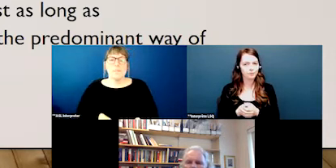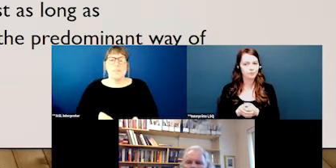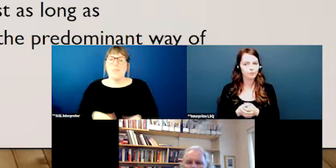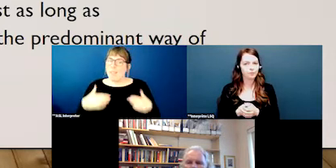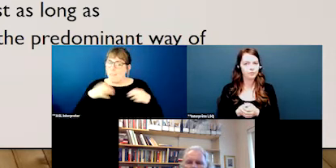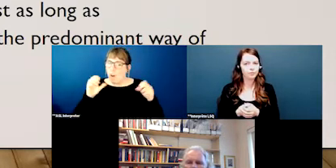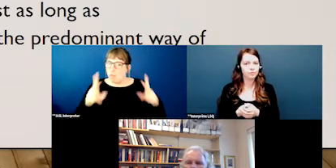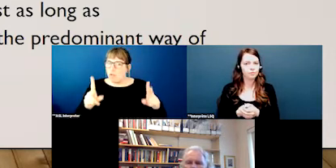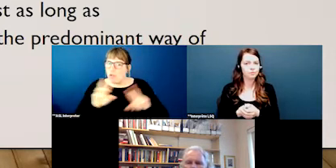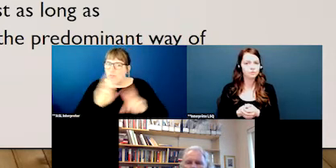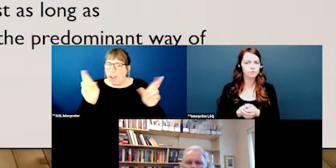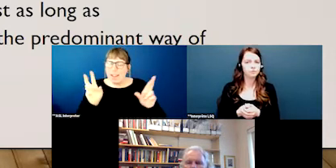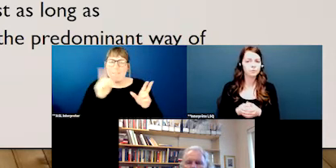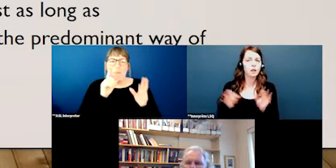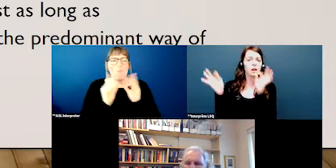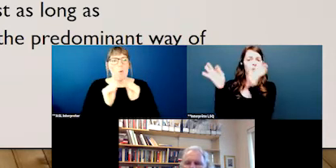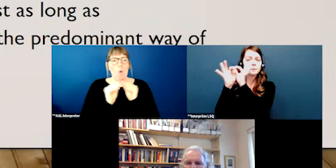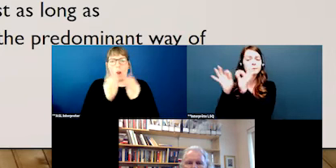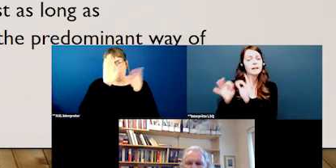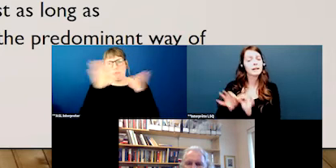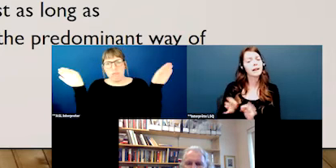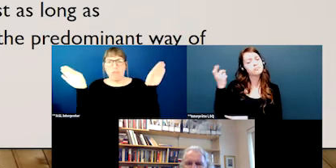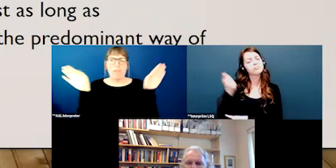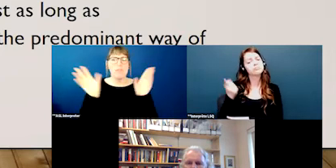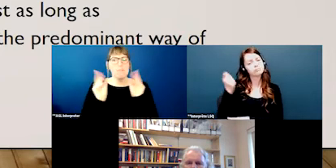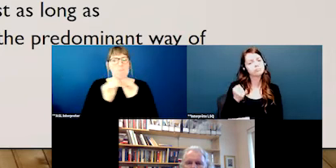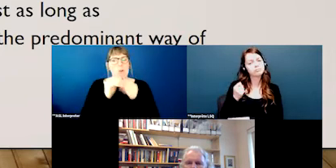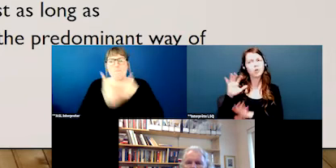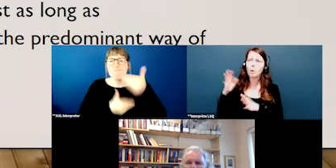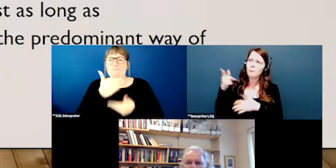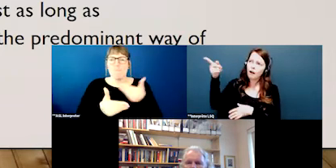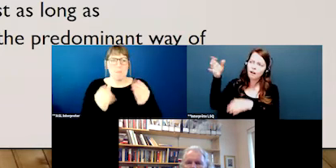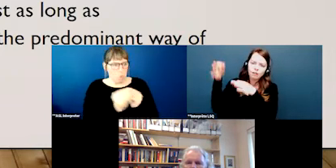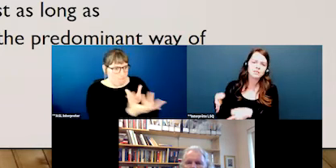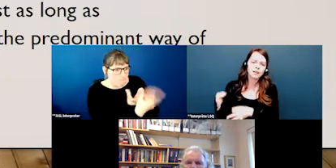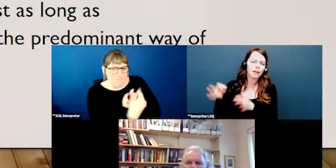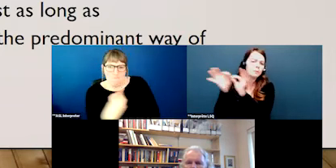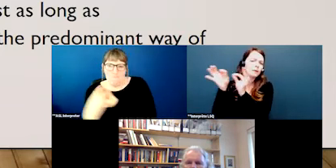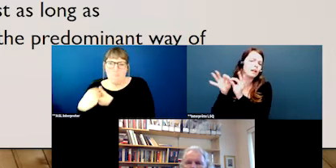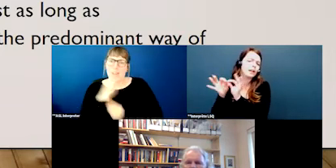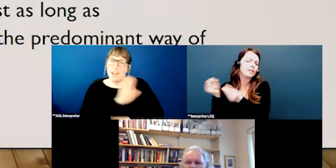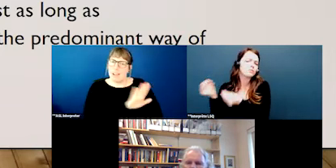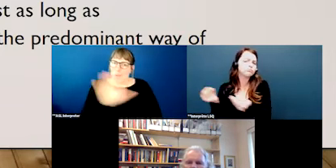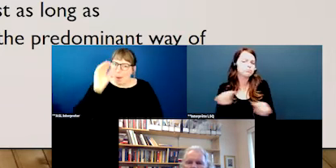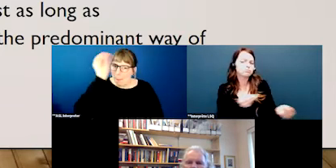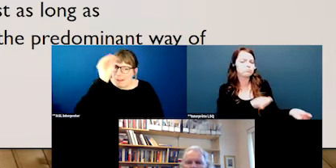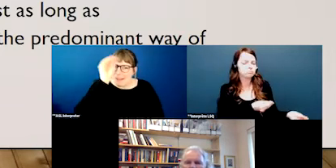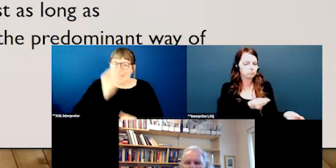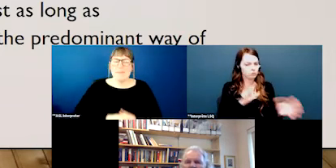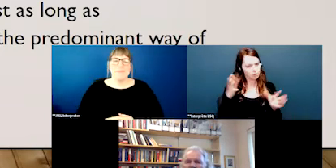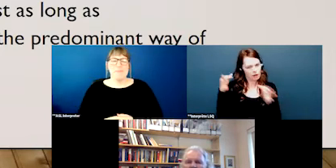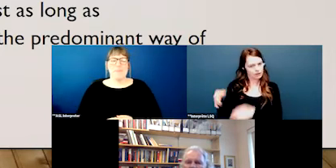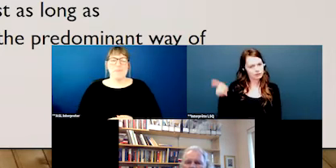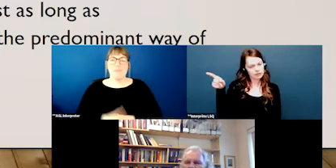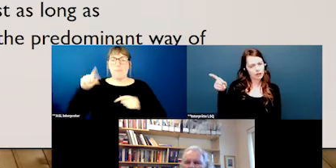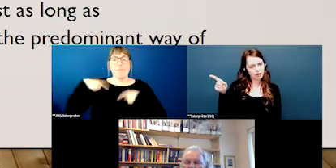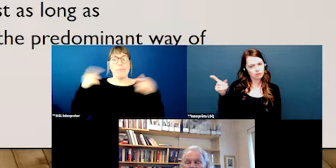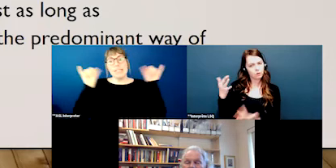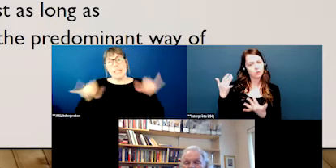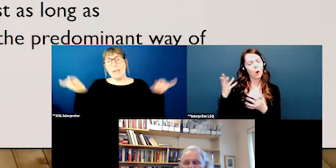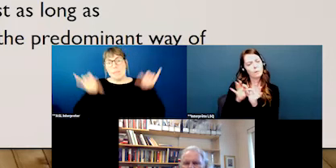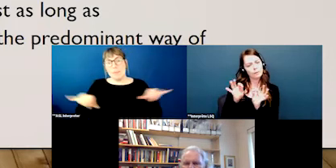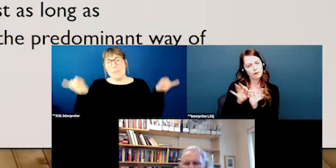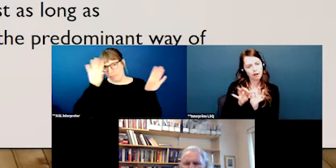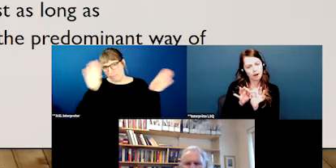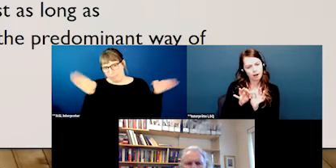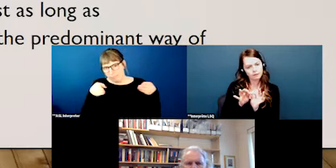there to be much more expansive, progressive, and shifting the way we've done this for